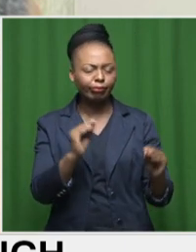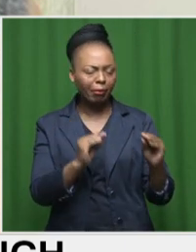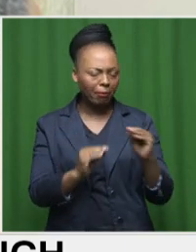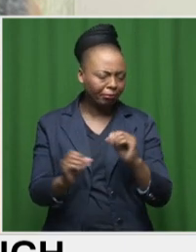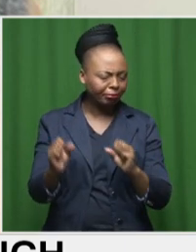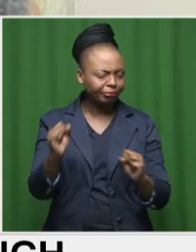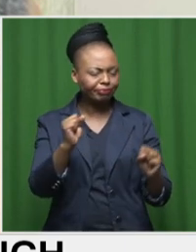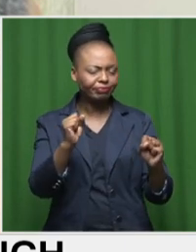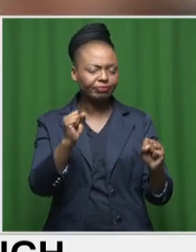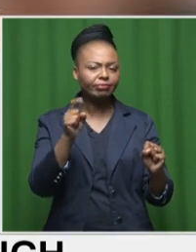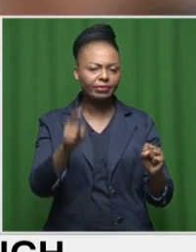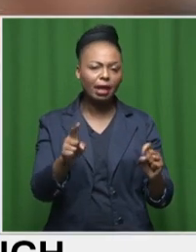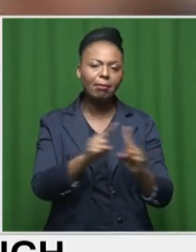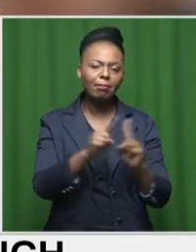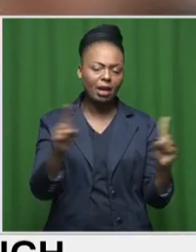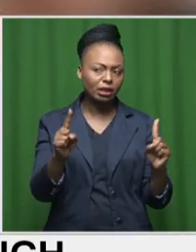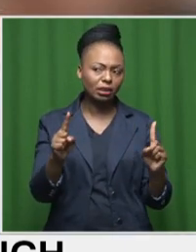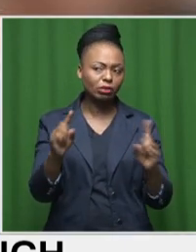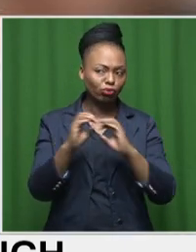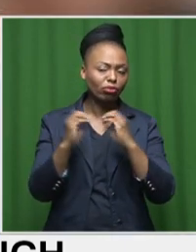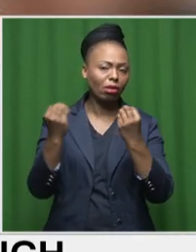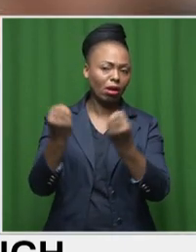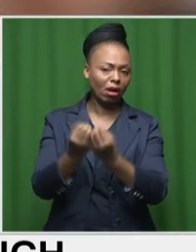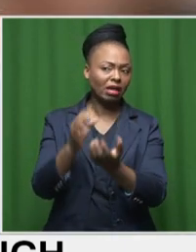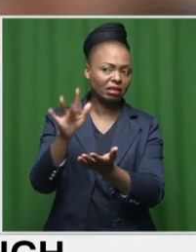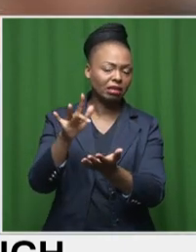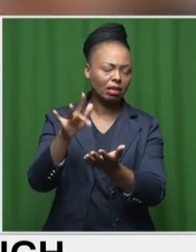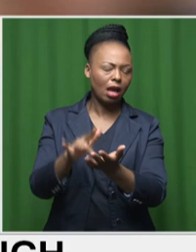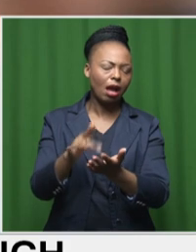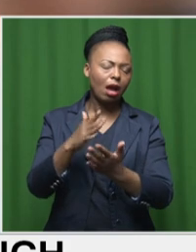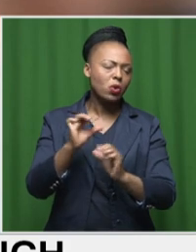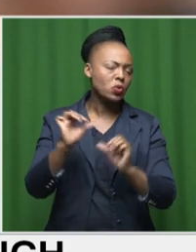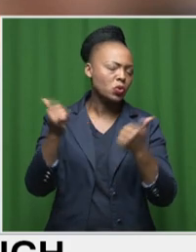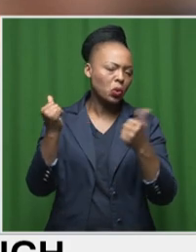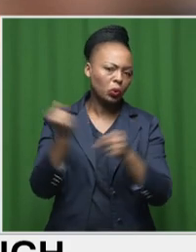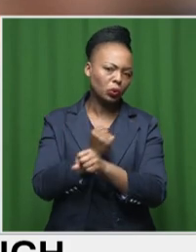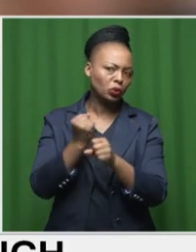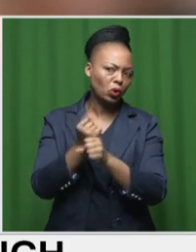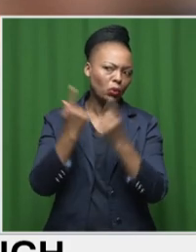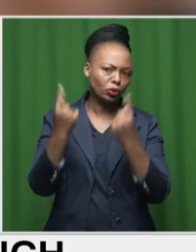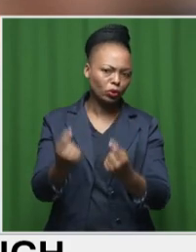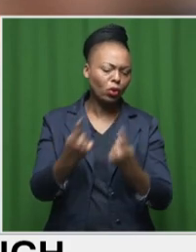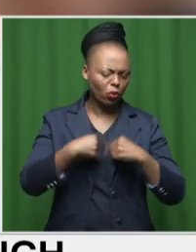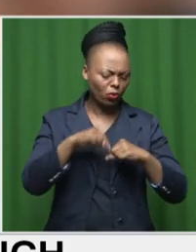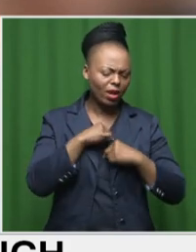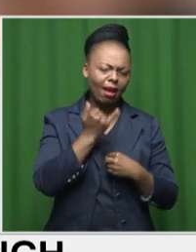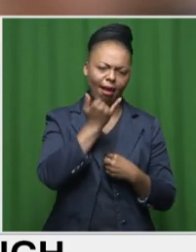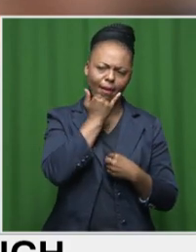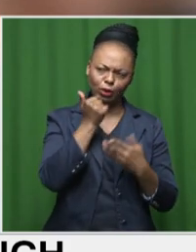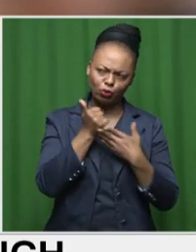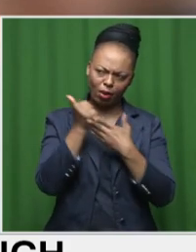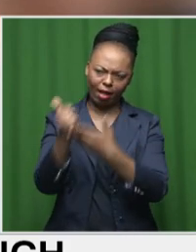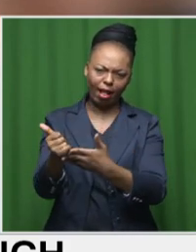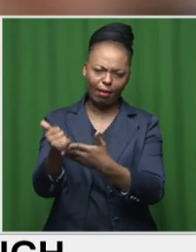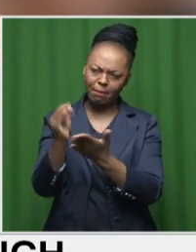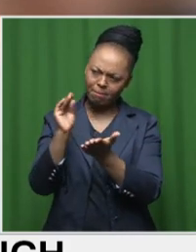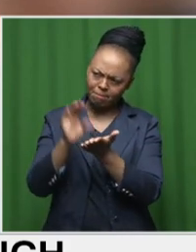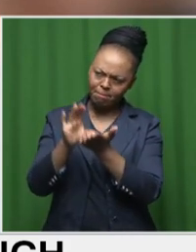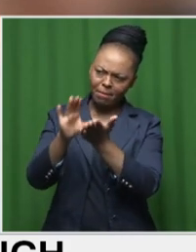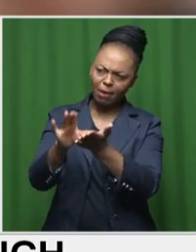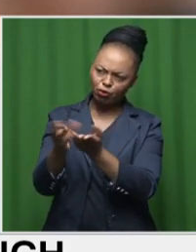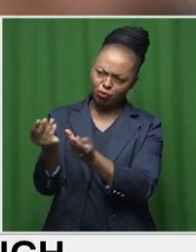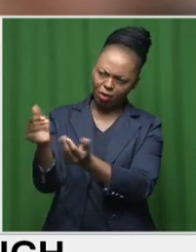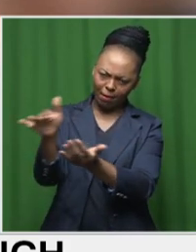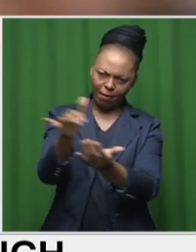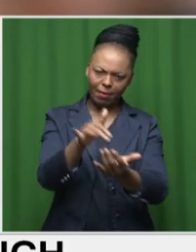that they're doing a great job and we're proud to help them and raise some more money because they need it. They need it to survive